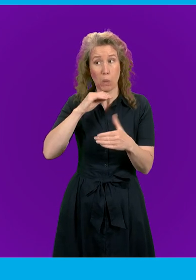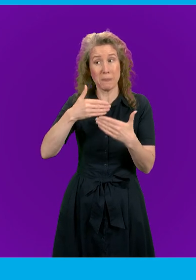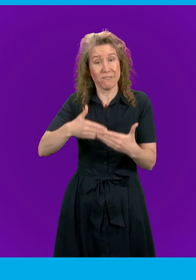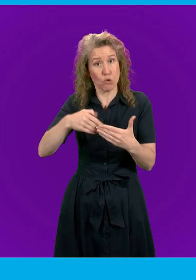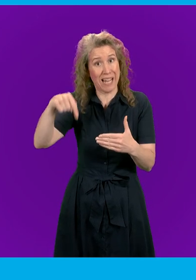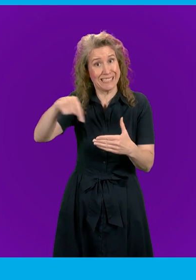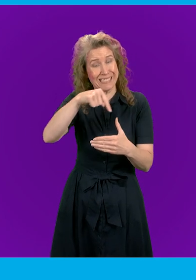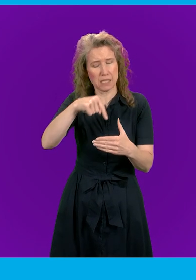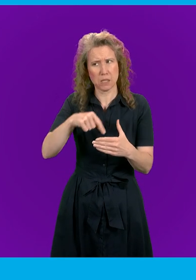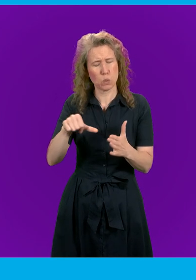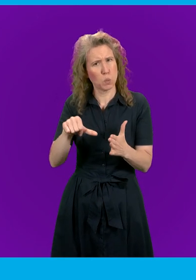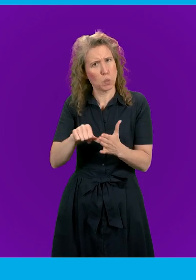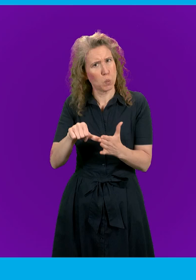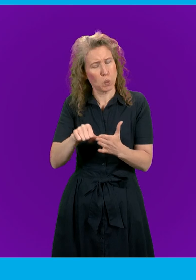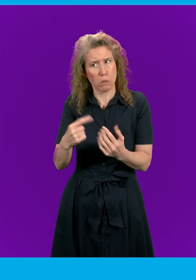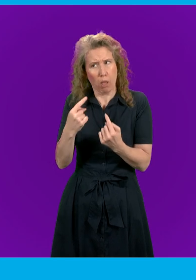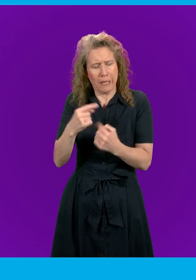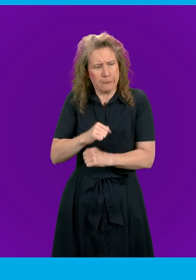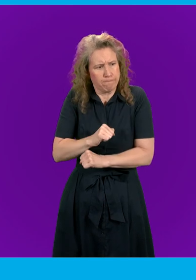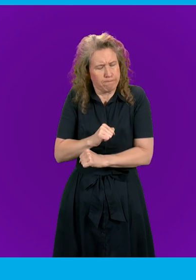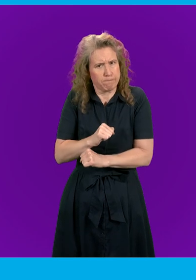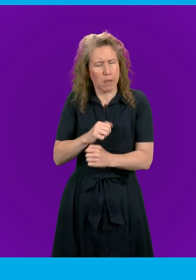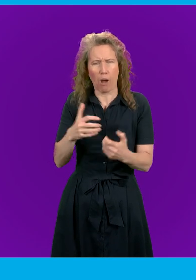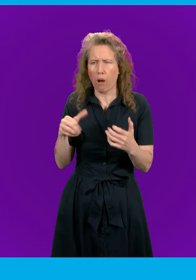and they can be so hard